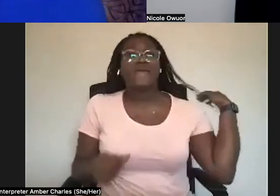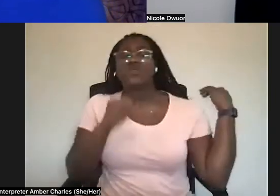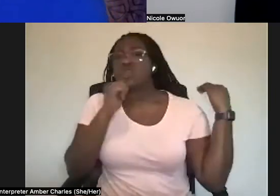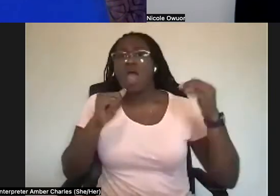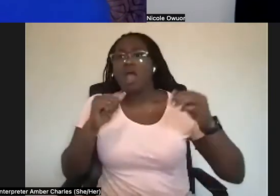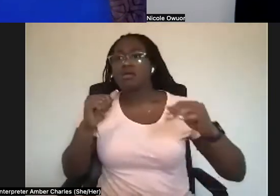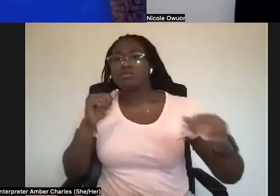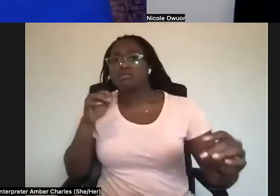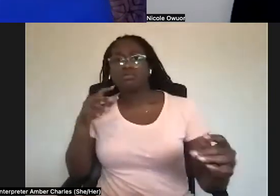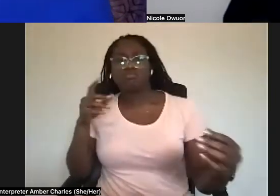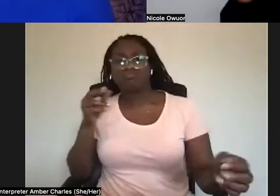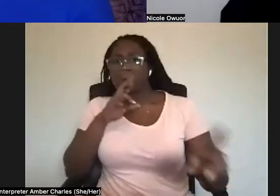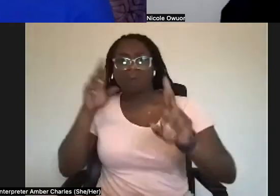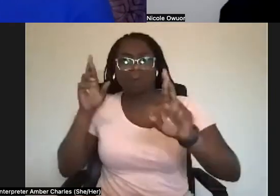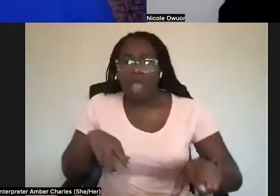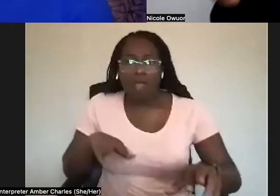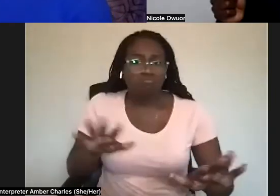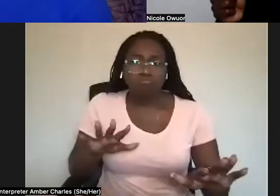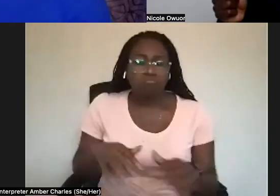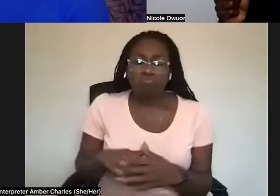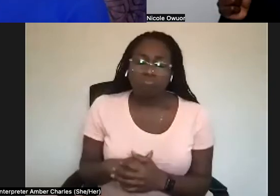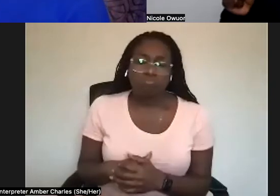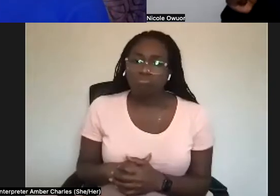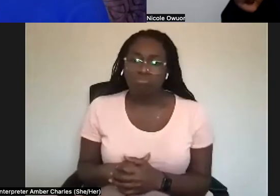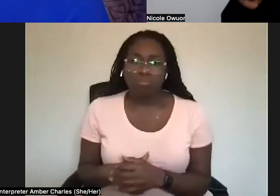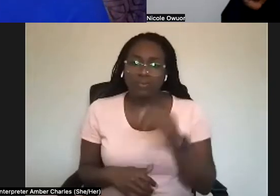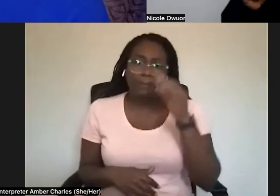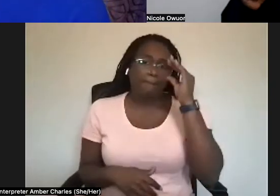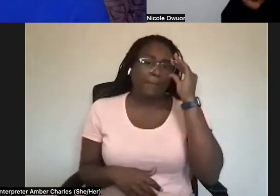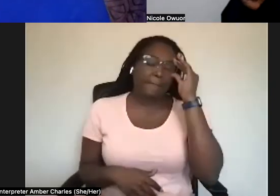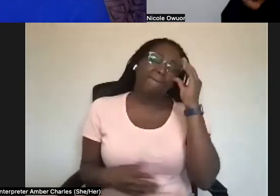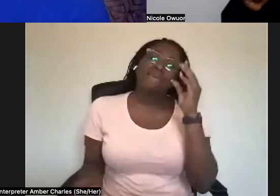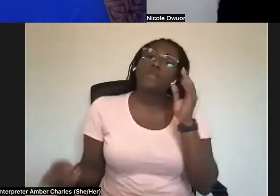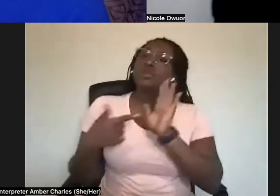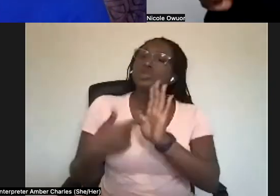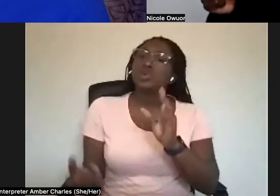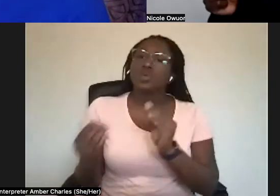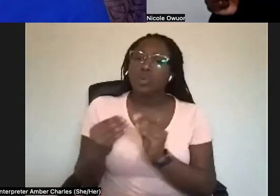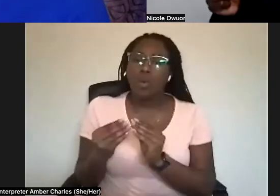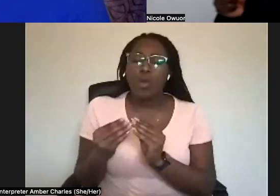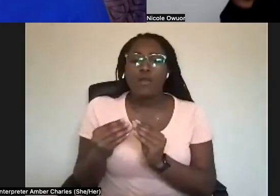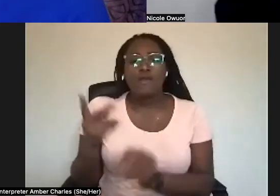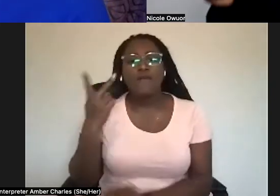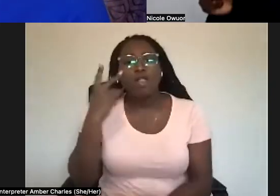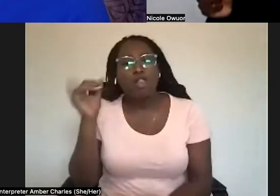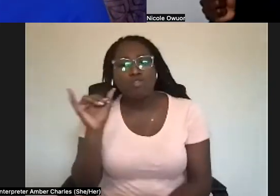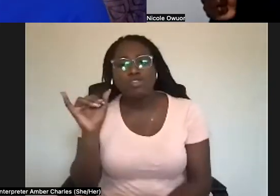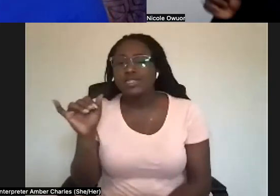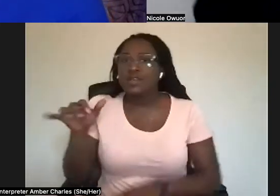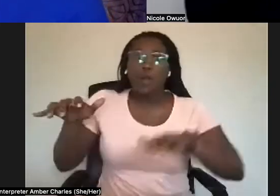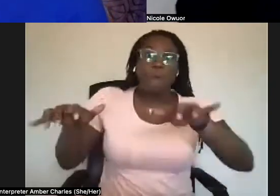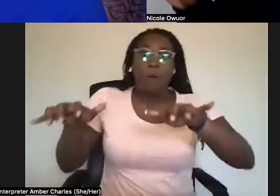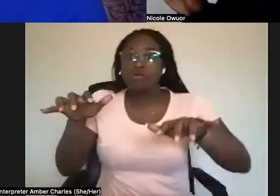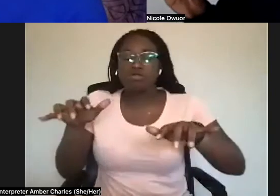retaliatory, so to speak. I think it showed that it's more of the illusion of the monster than the actual